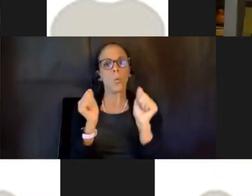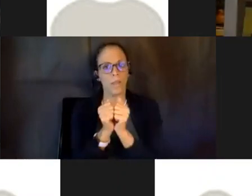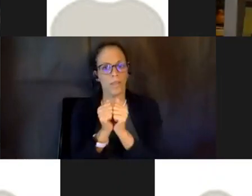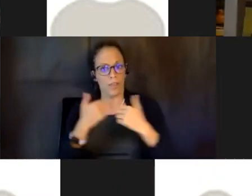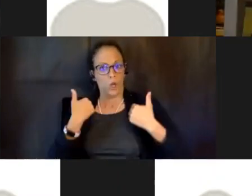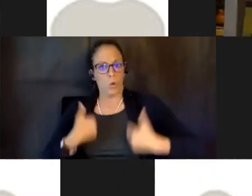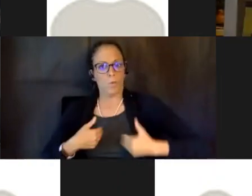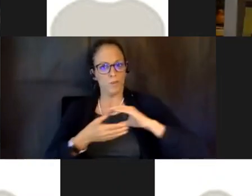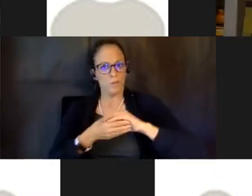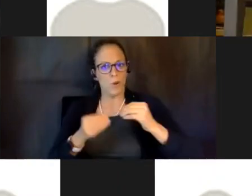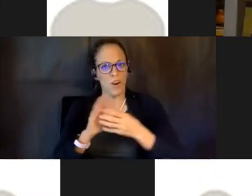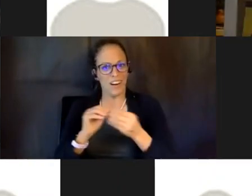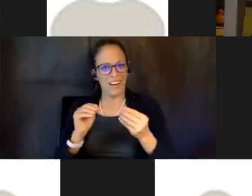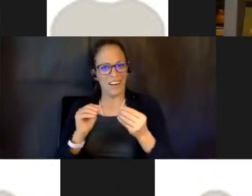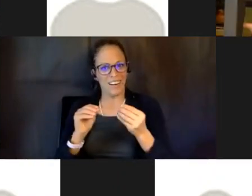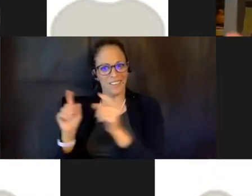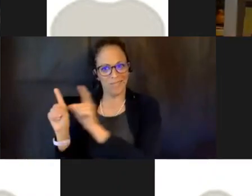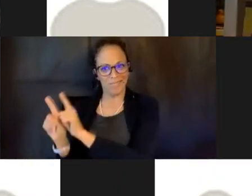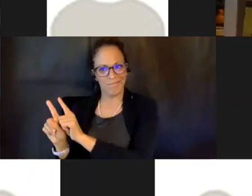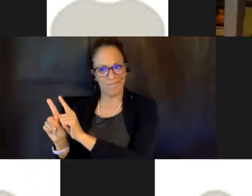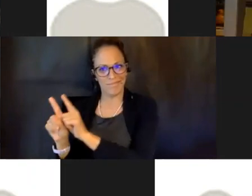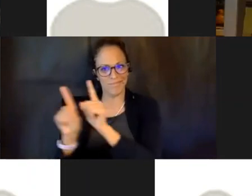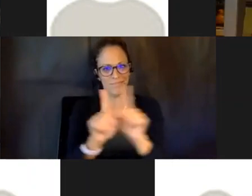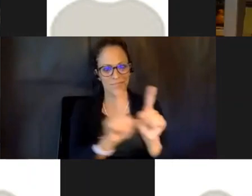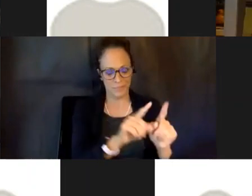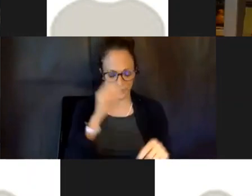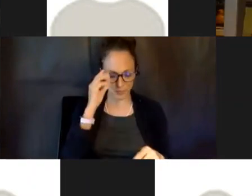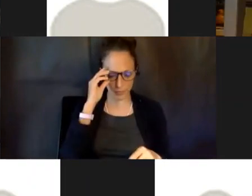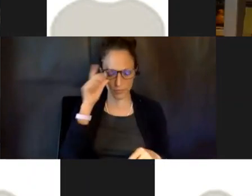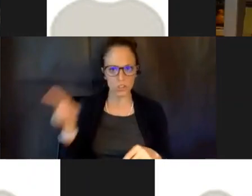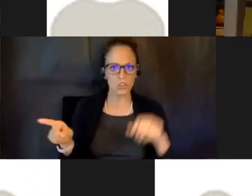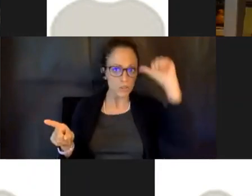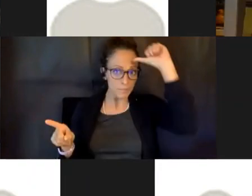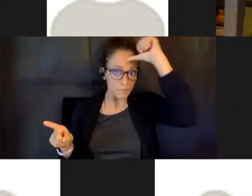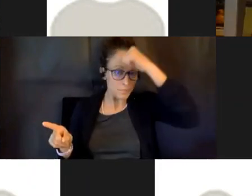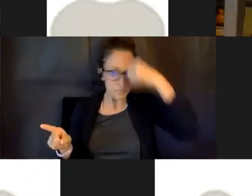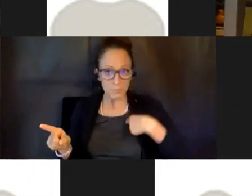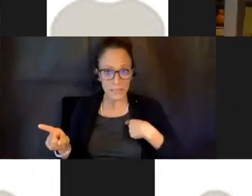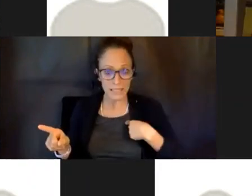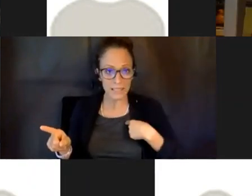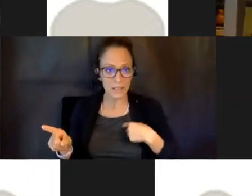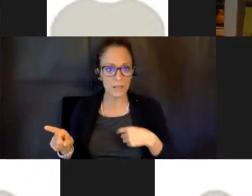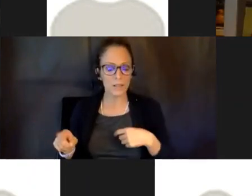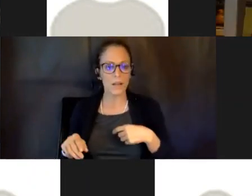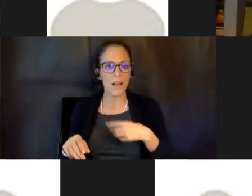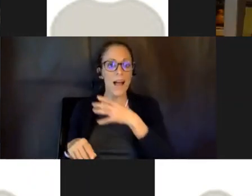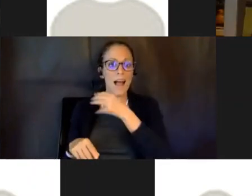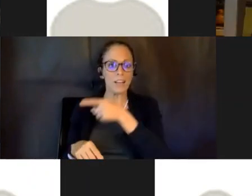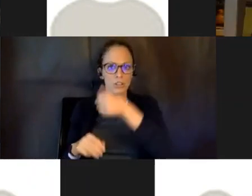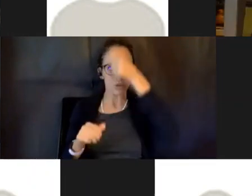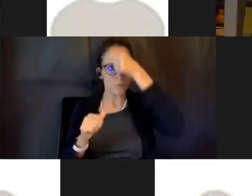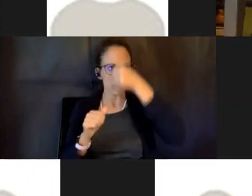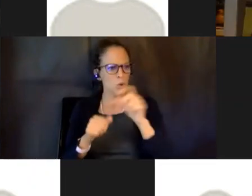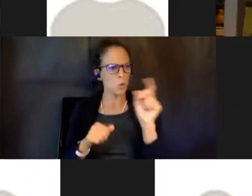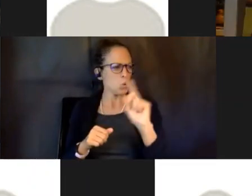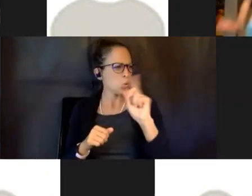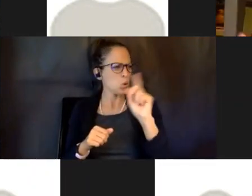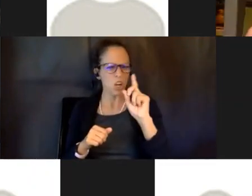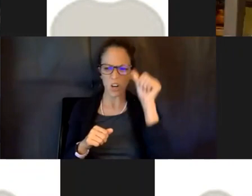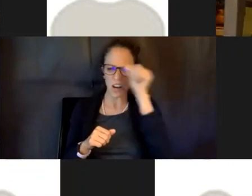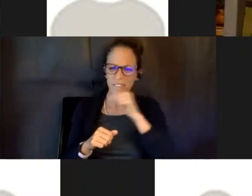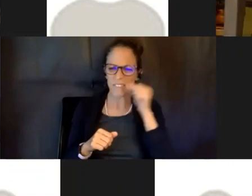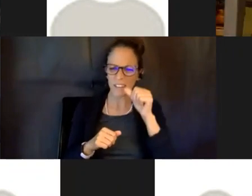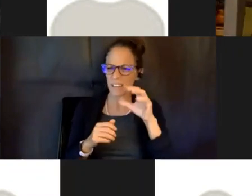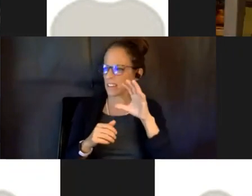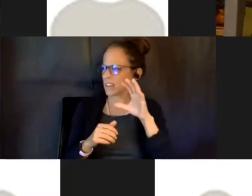it's going to be this wide array, but she realized and remembered me. I remember that she's not, there was no African-American story in there, but she also didn't